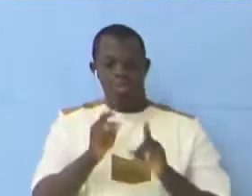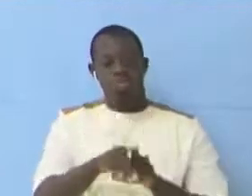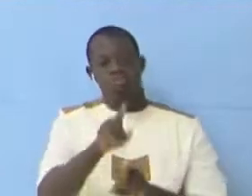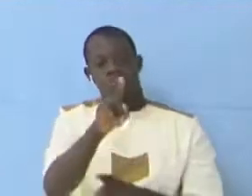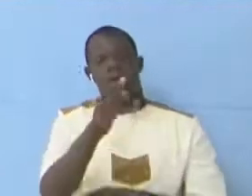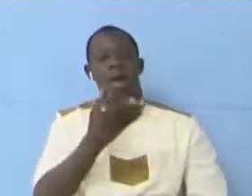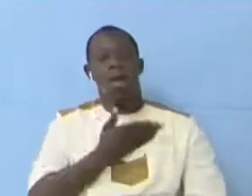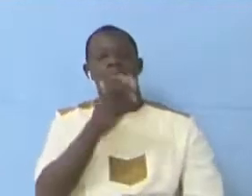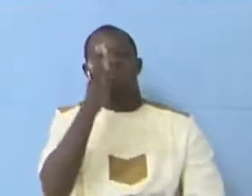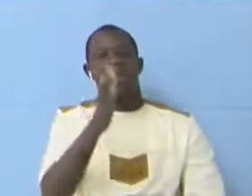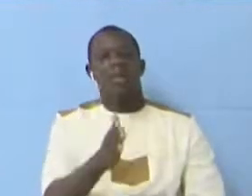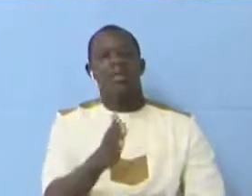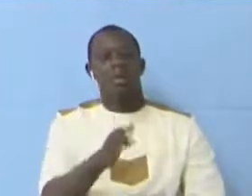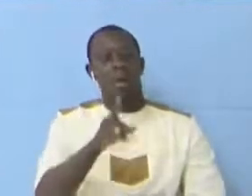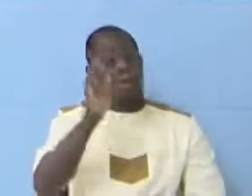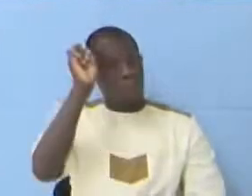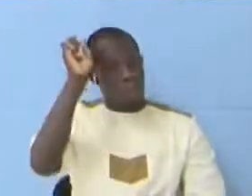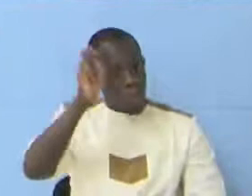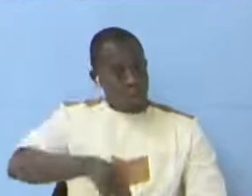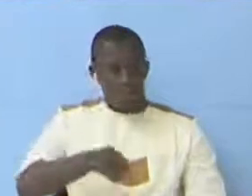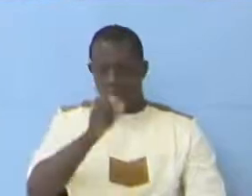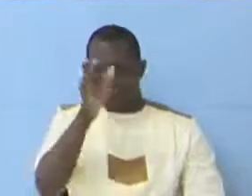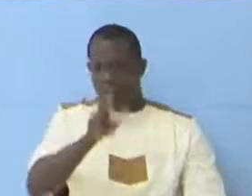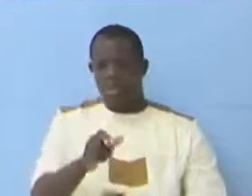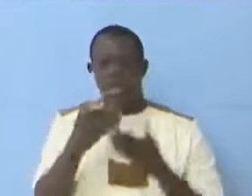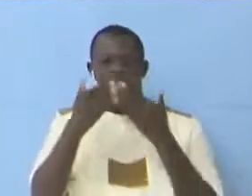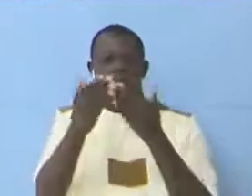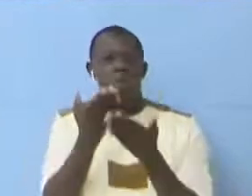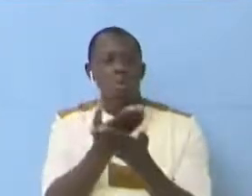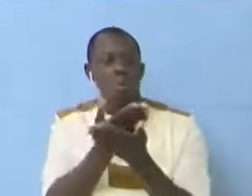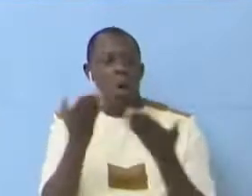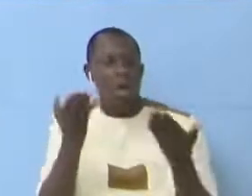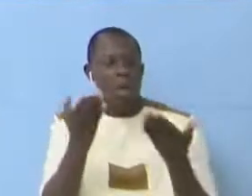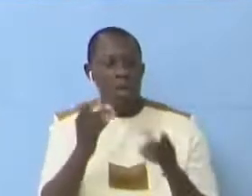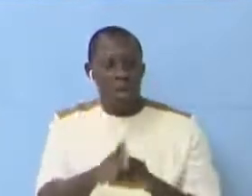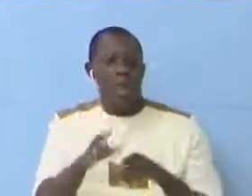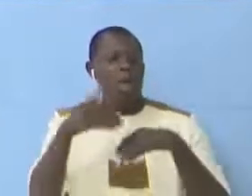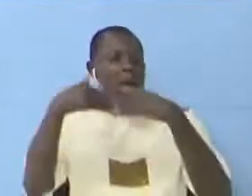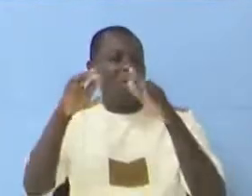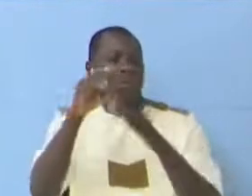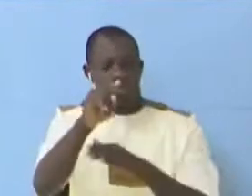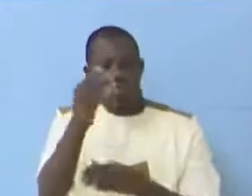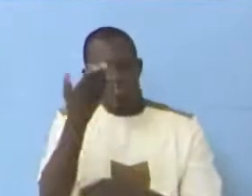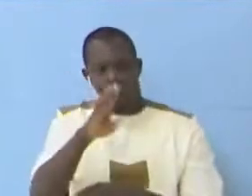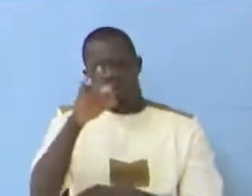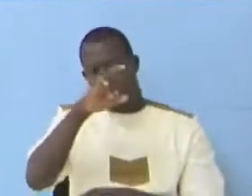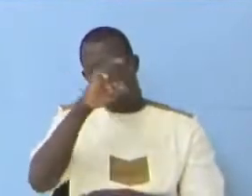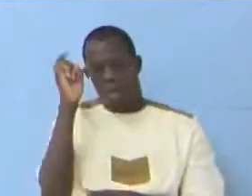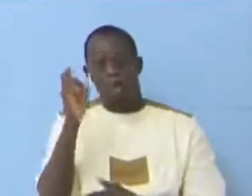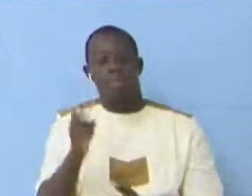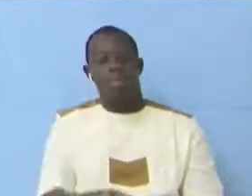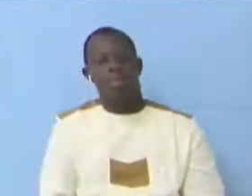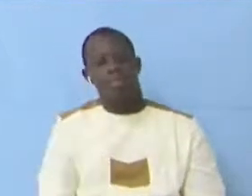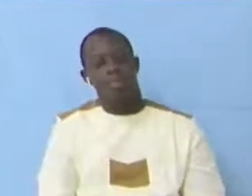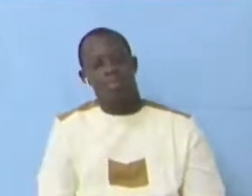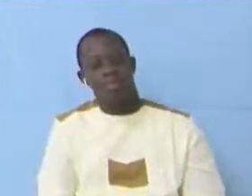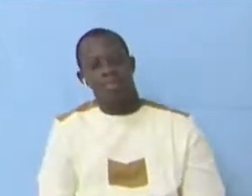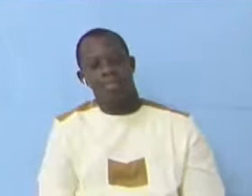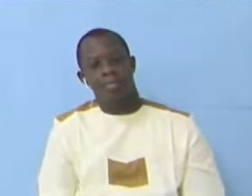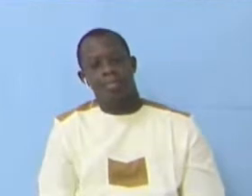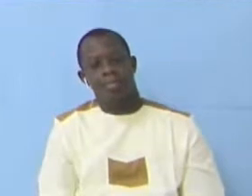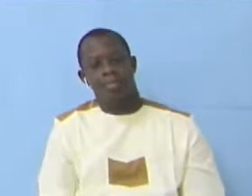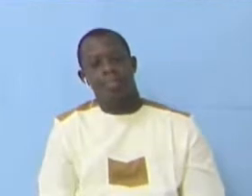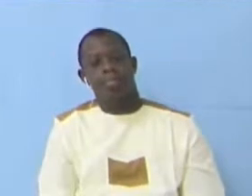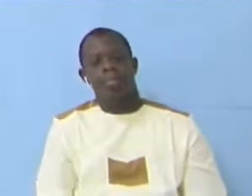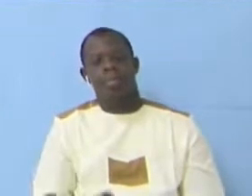reasons? xam nga ne nag ci ni nga xam ne noonu la liggéey bi war a doxee bu fekkee ne génne nañ la ci sa liggéey dañ la war a wax lan moo tax. I